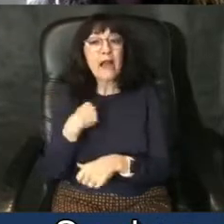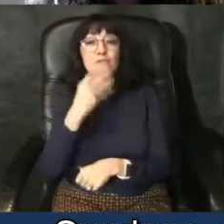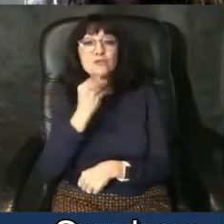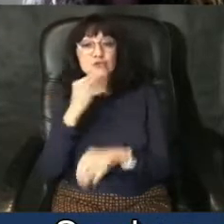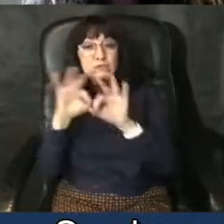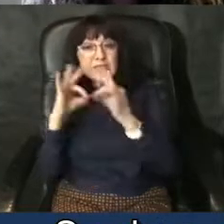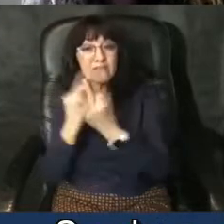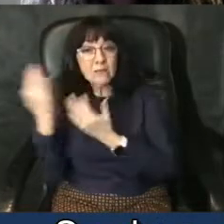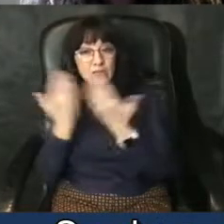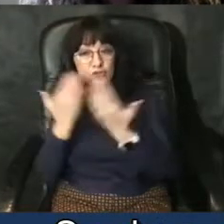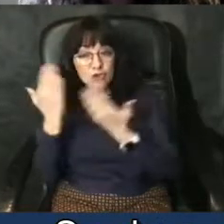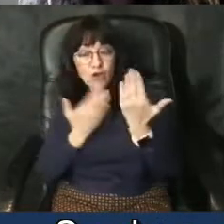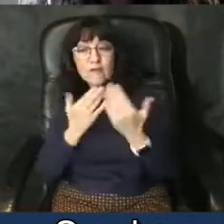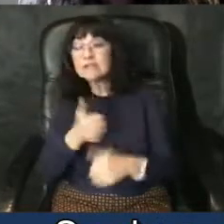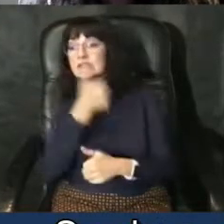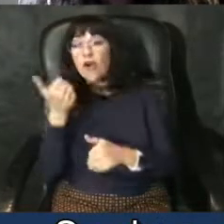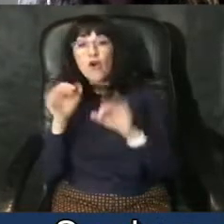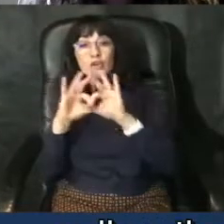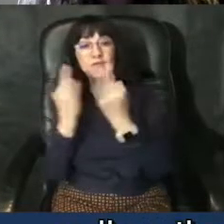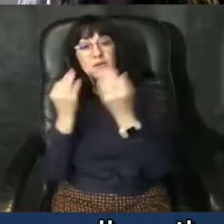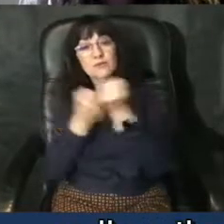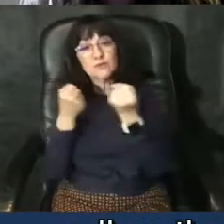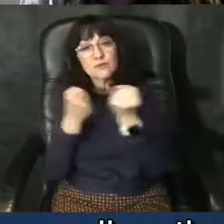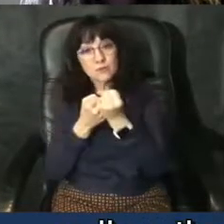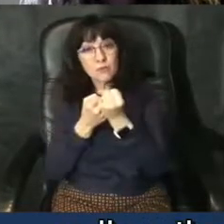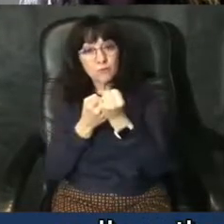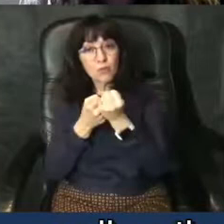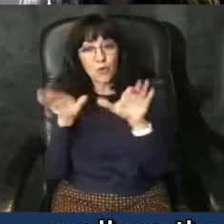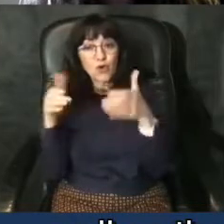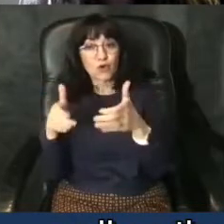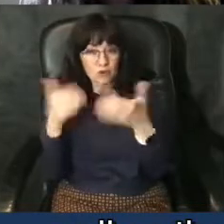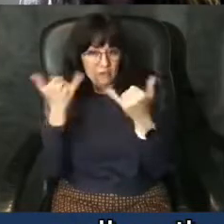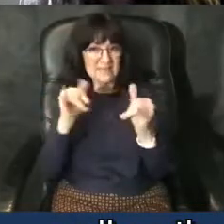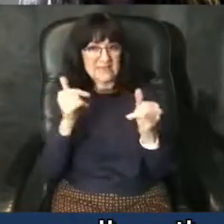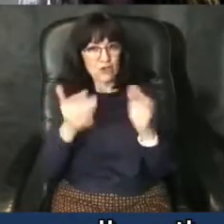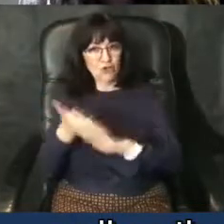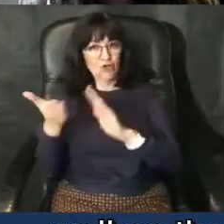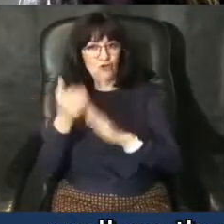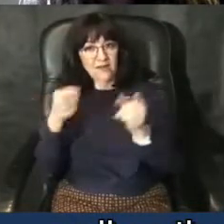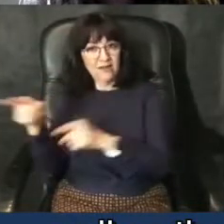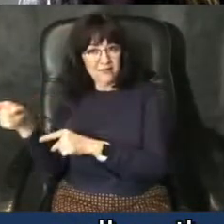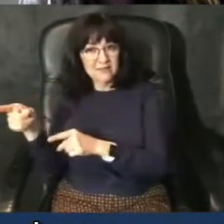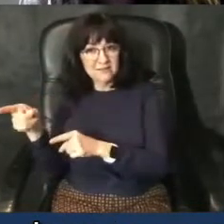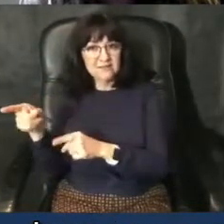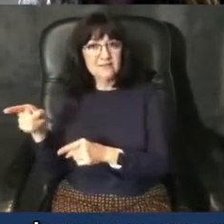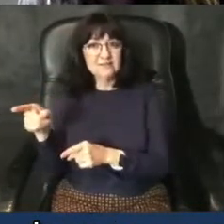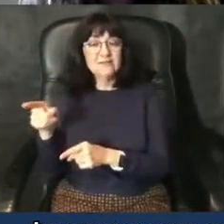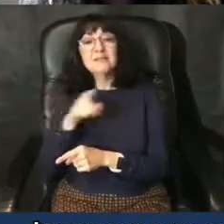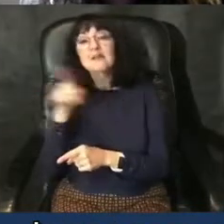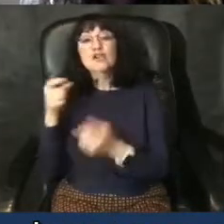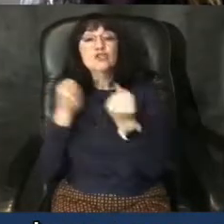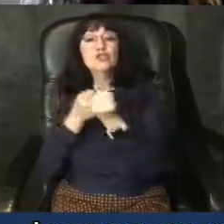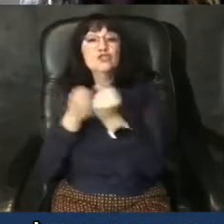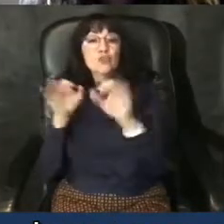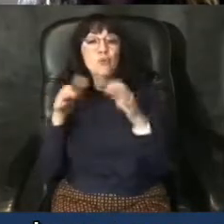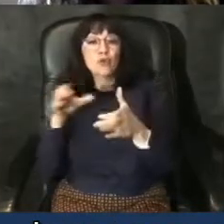some family support groups that are happening. As well as, this is the one I always laugh, support groups for parents of teenagers and parents